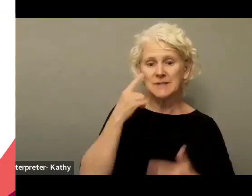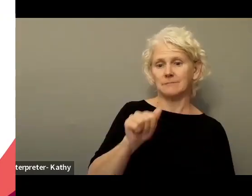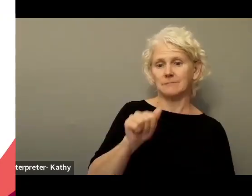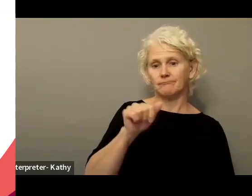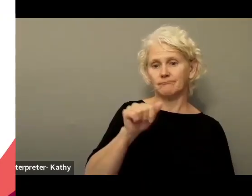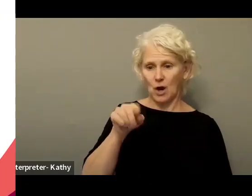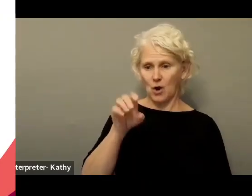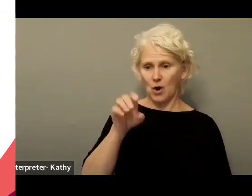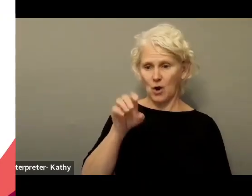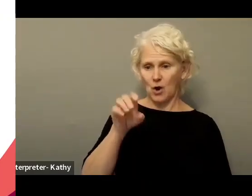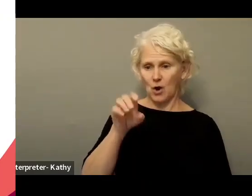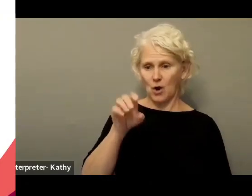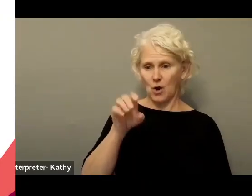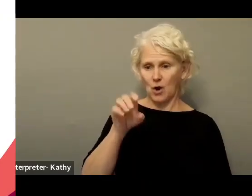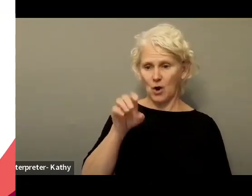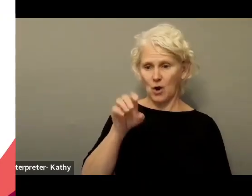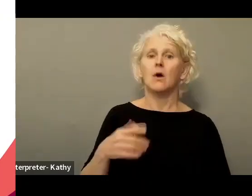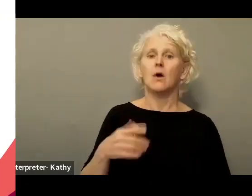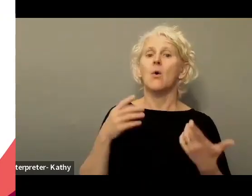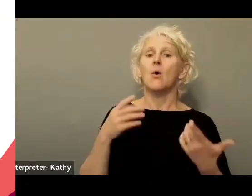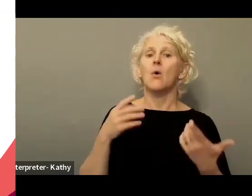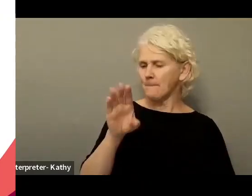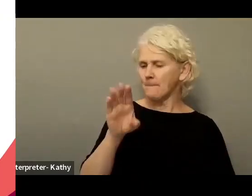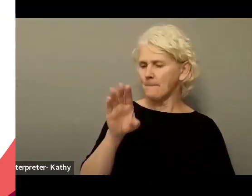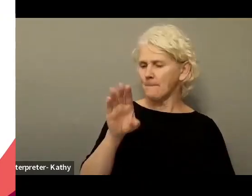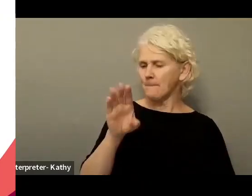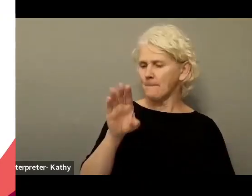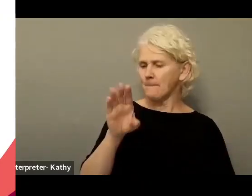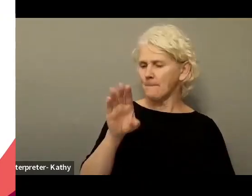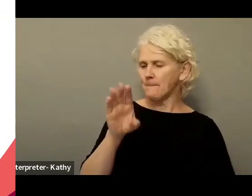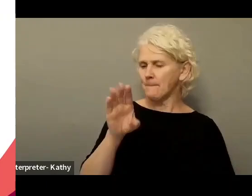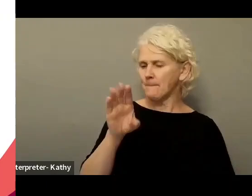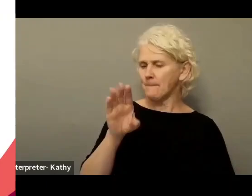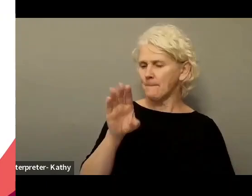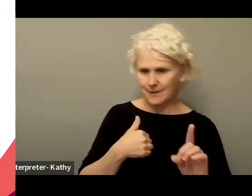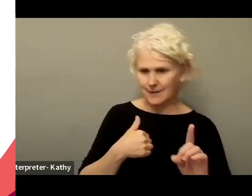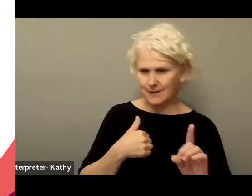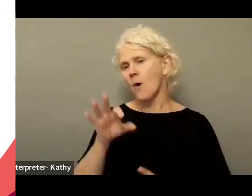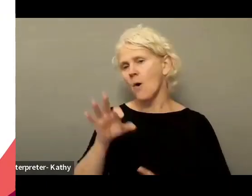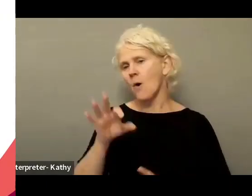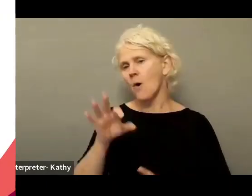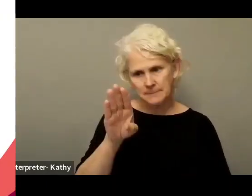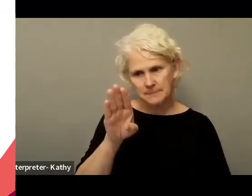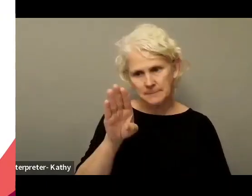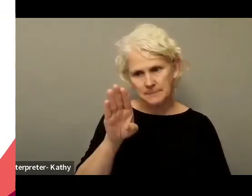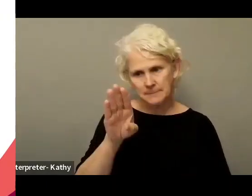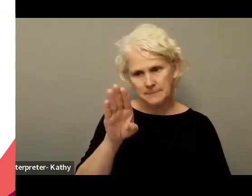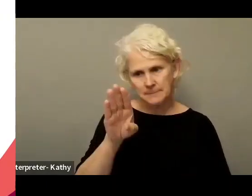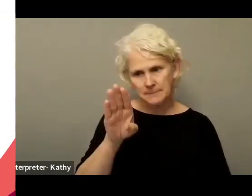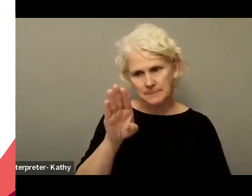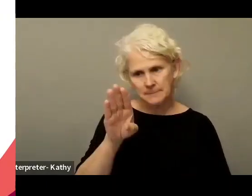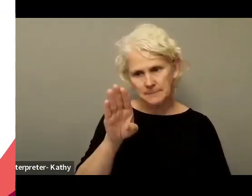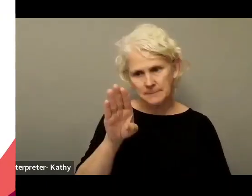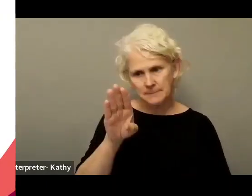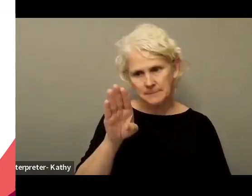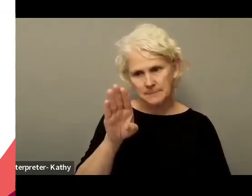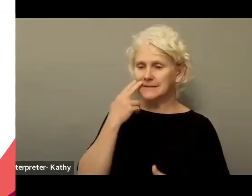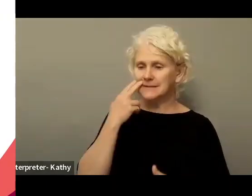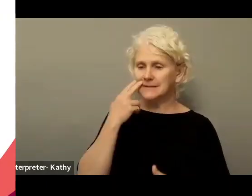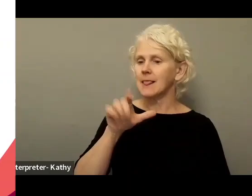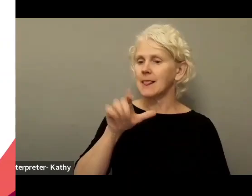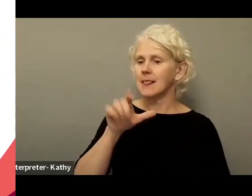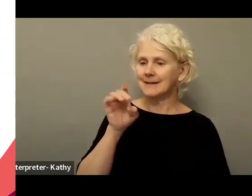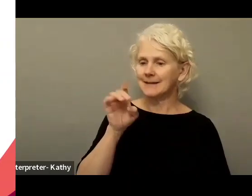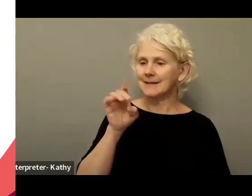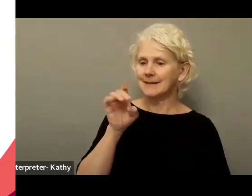website. You can email us directly. You can go to our Facebook page. We also have a LinkedIn page, and we also have a